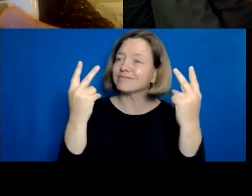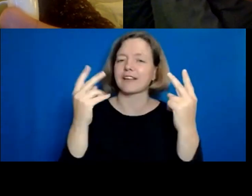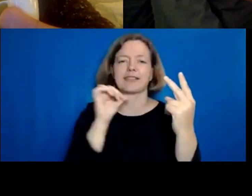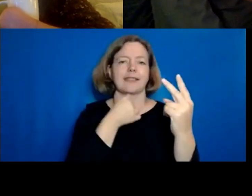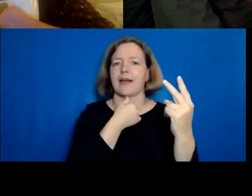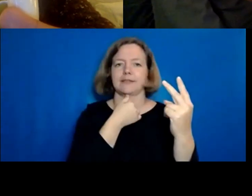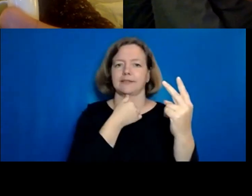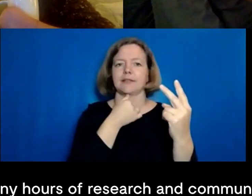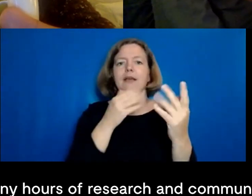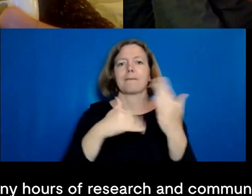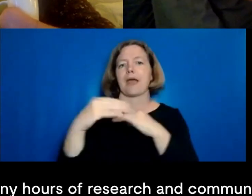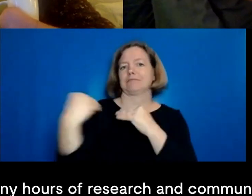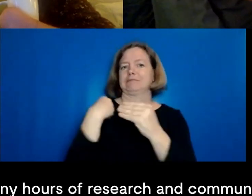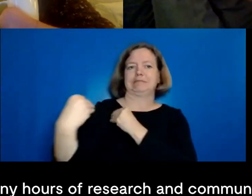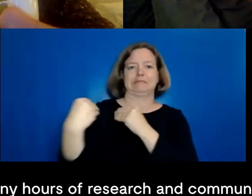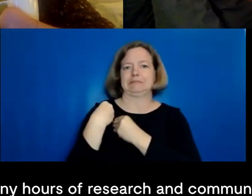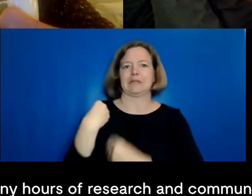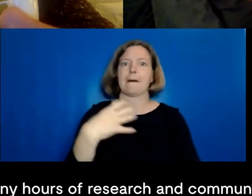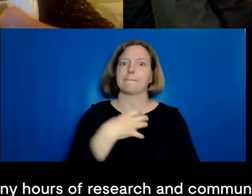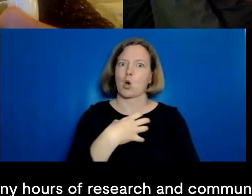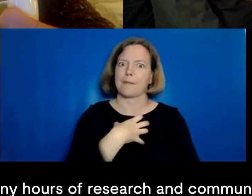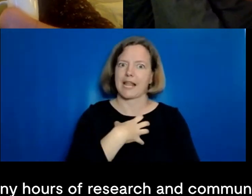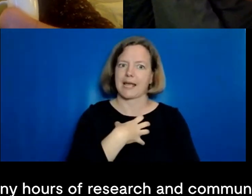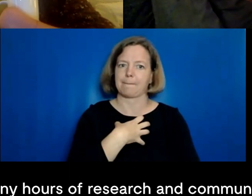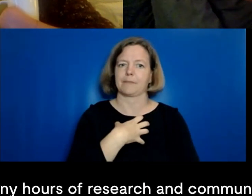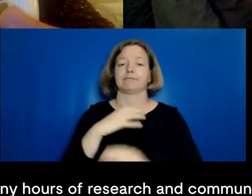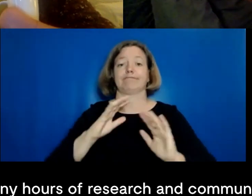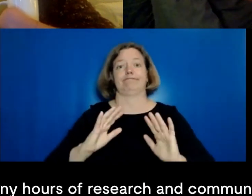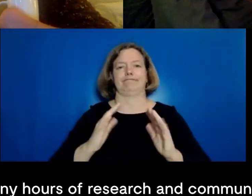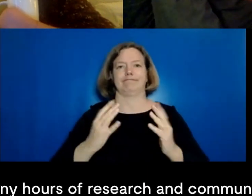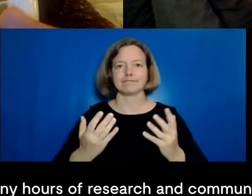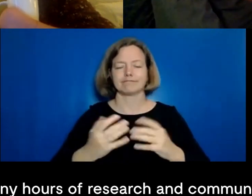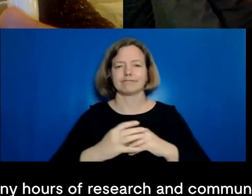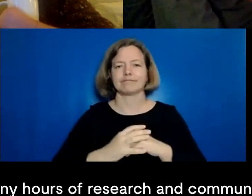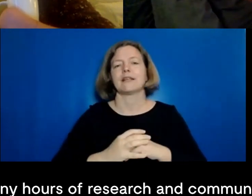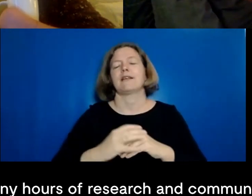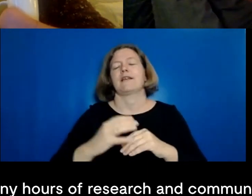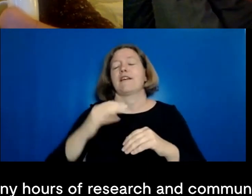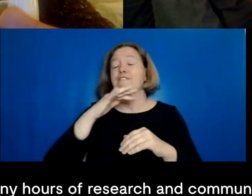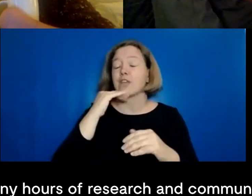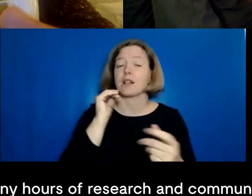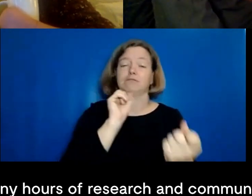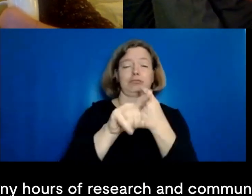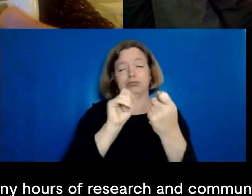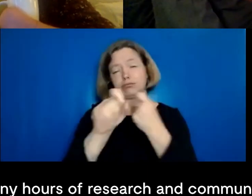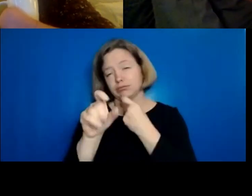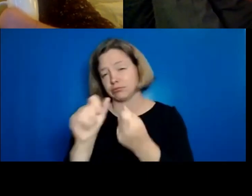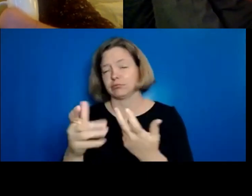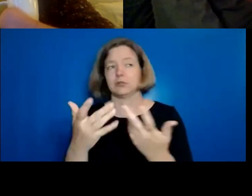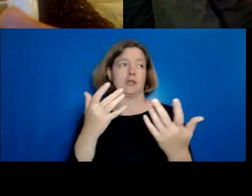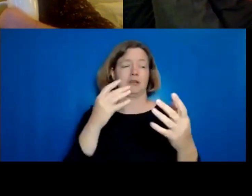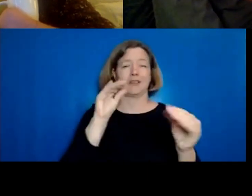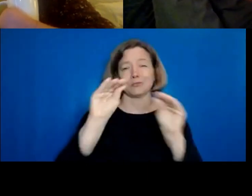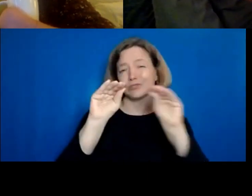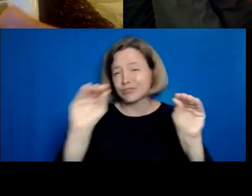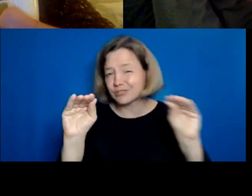problem. After many hours of research and communication spent on finding out if I